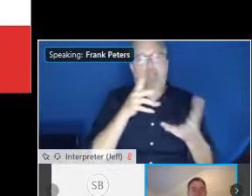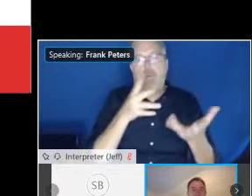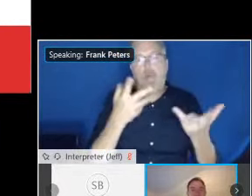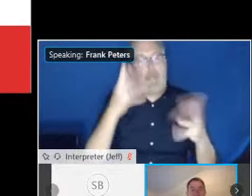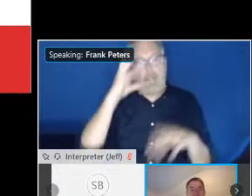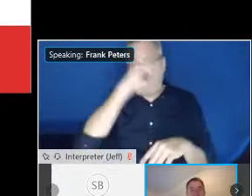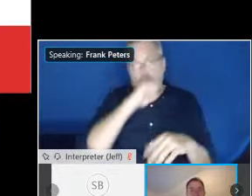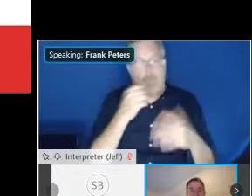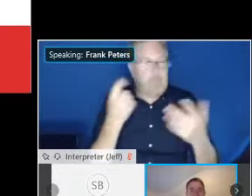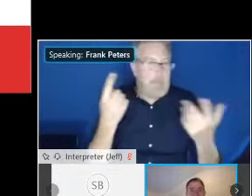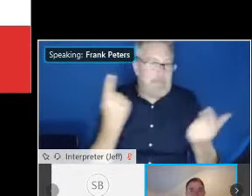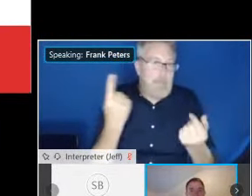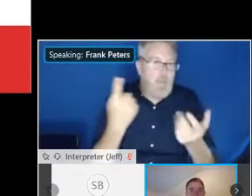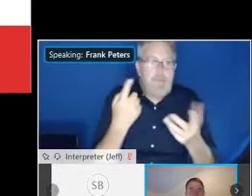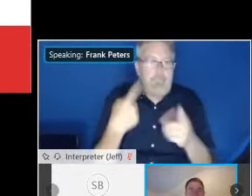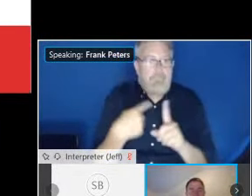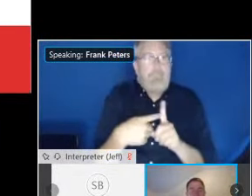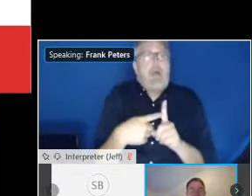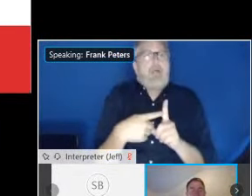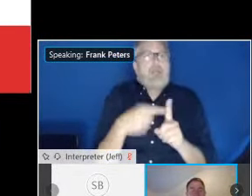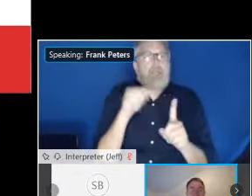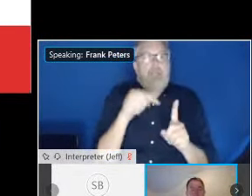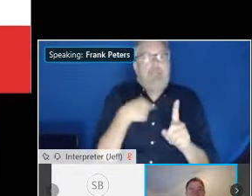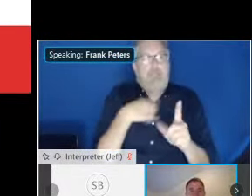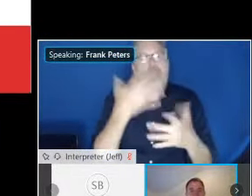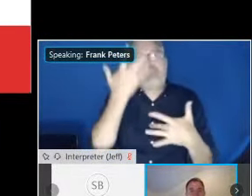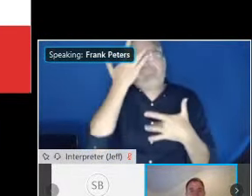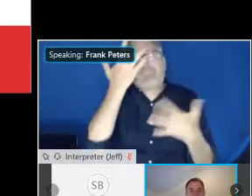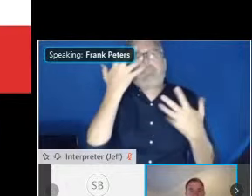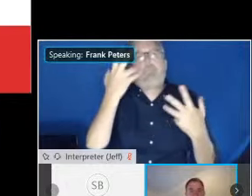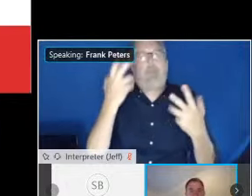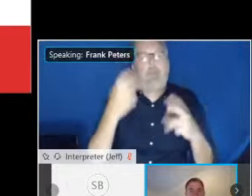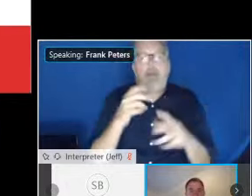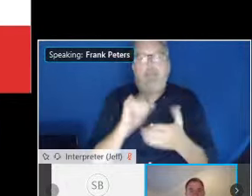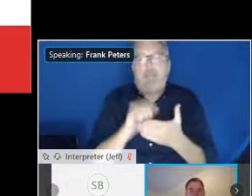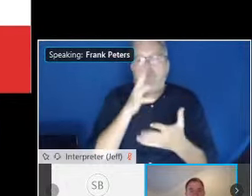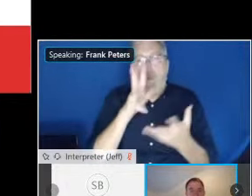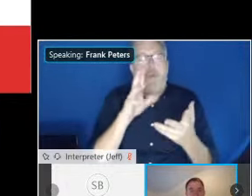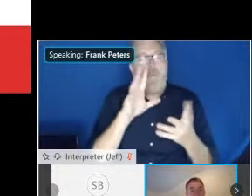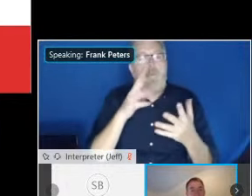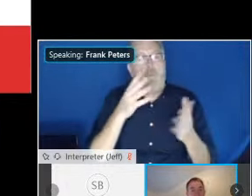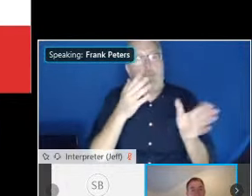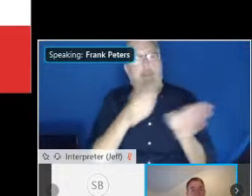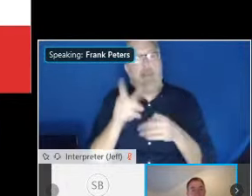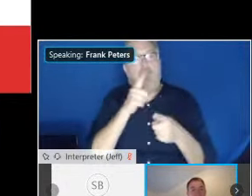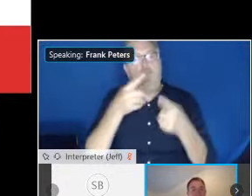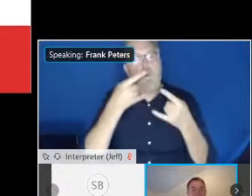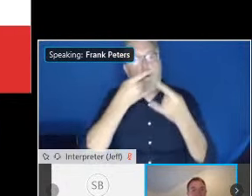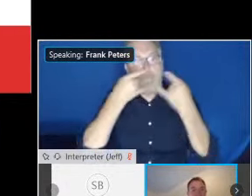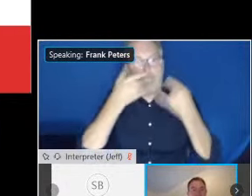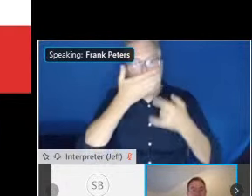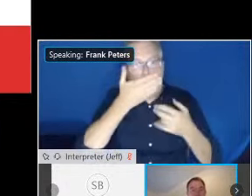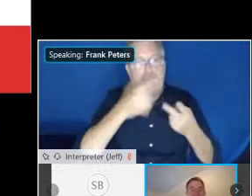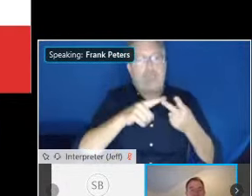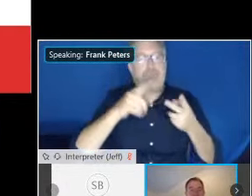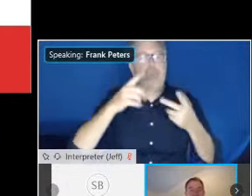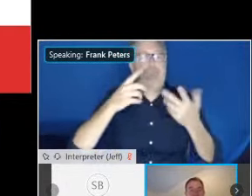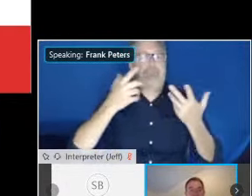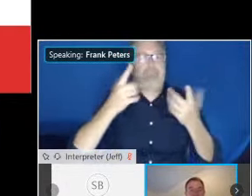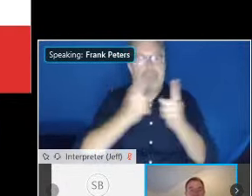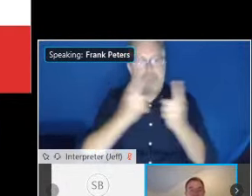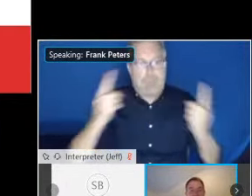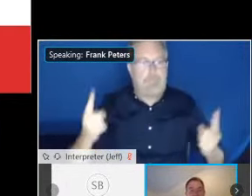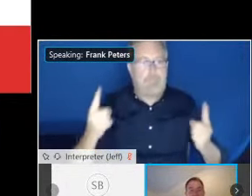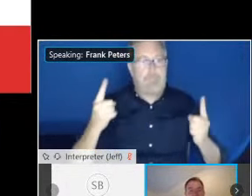positive in the case. And that's why we're doing in the classroom. So that's why we're doing all the mitigation strategies. So nothing additional is needed if